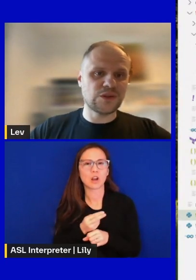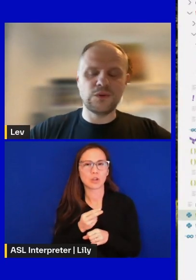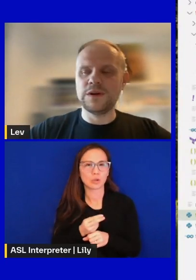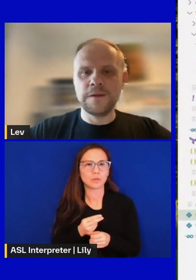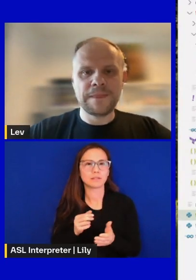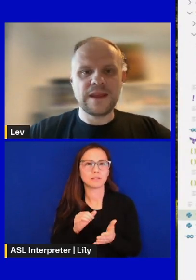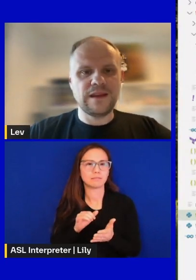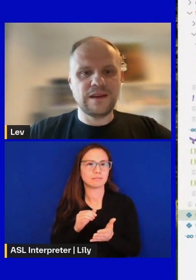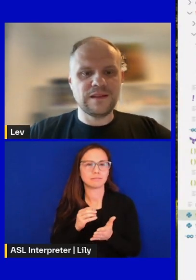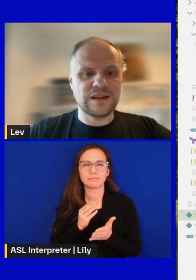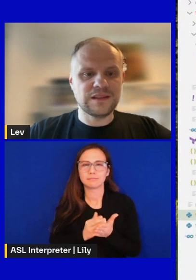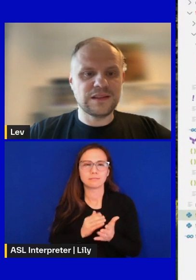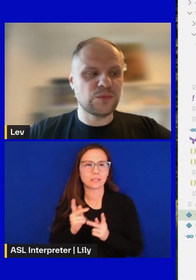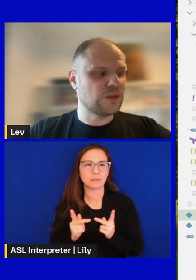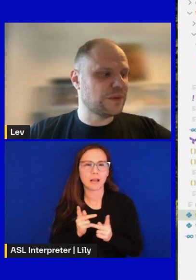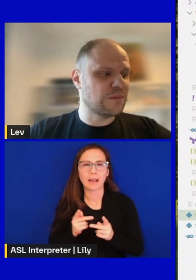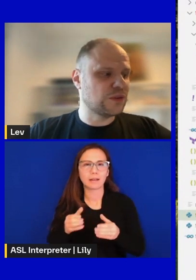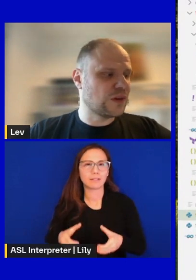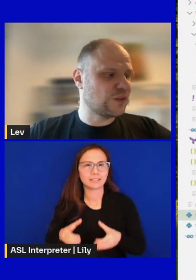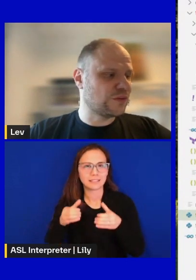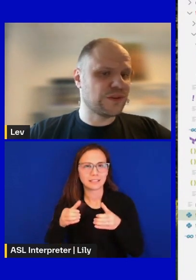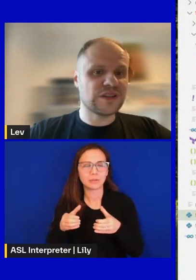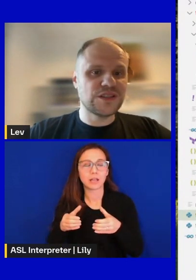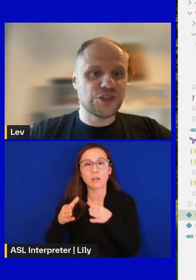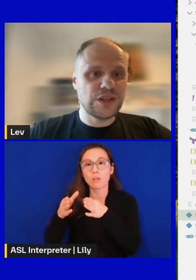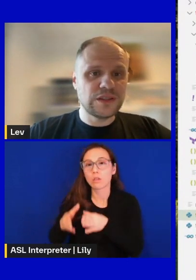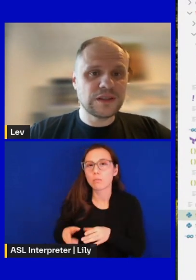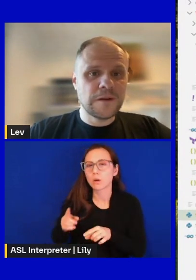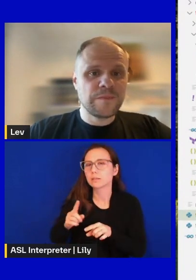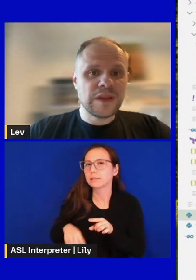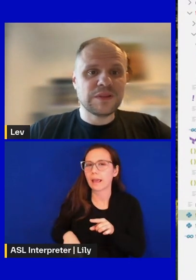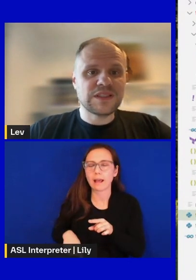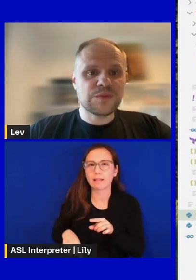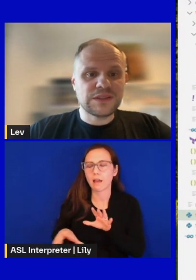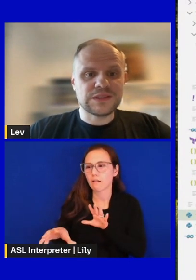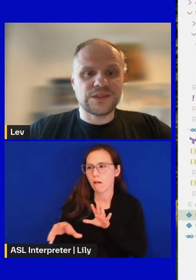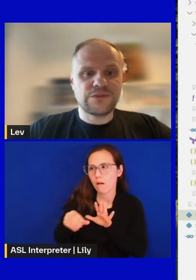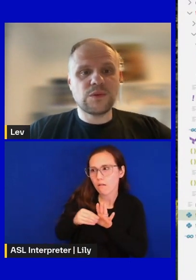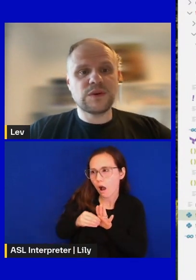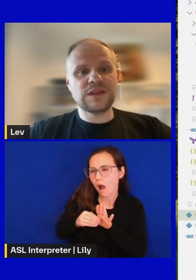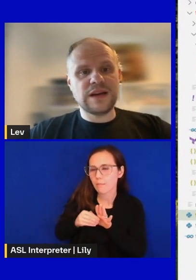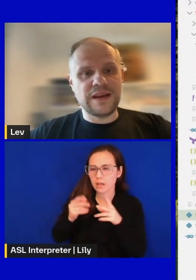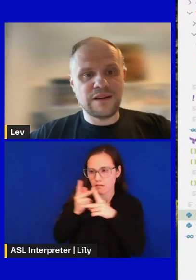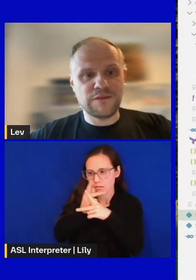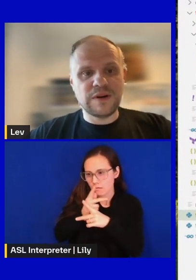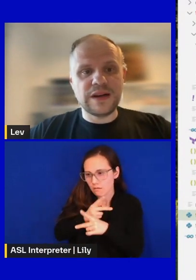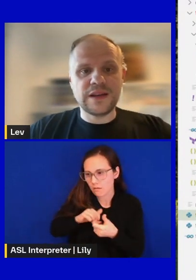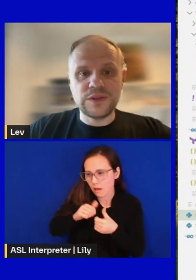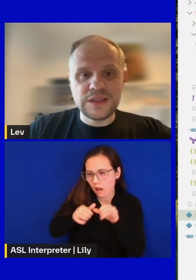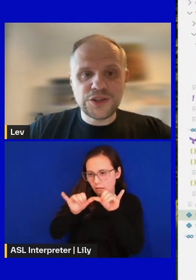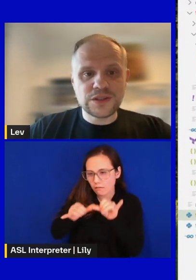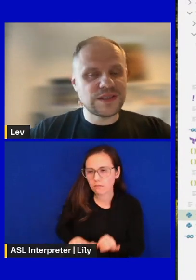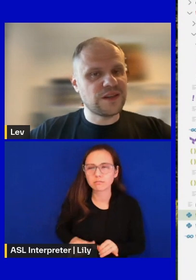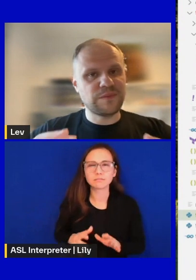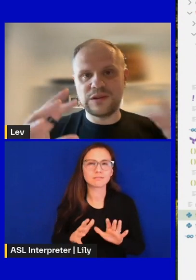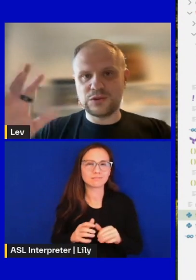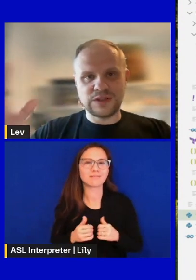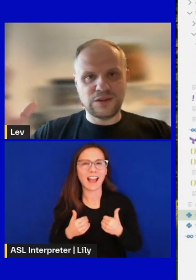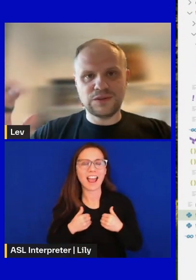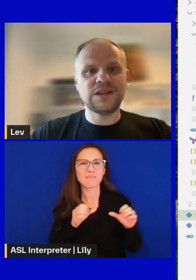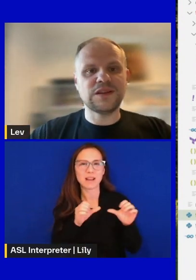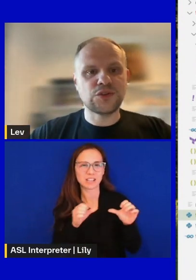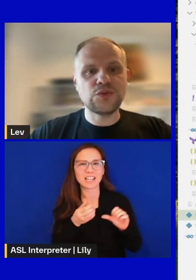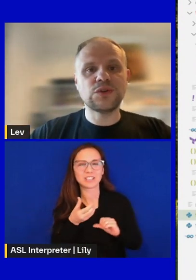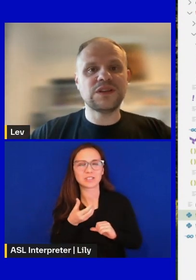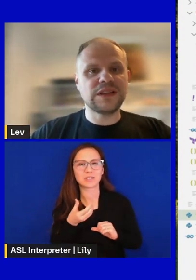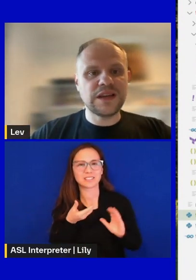remotely, so the candidate won't be able to kind of reverse engineer it. But it's pretty straightforward. I have my credentials here because I